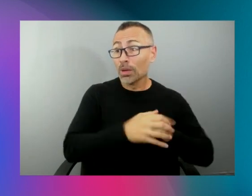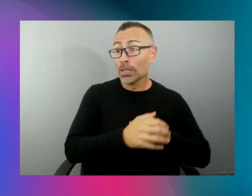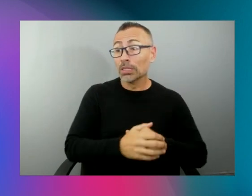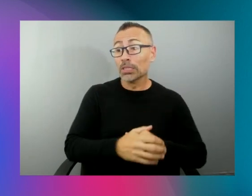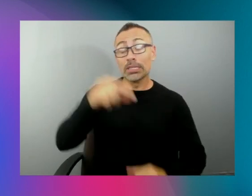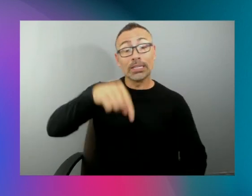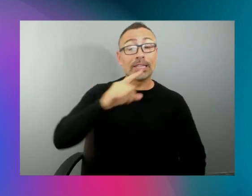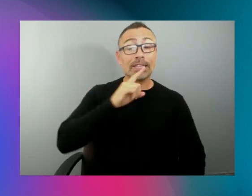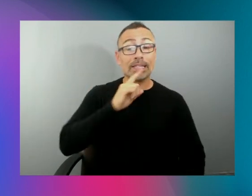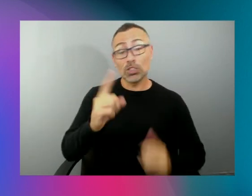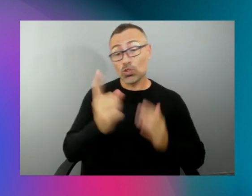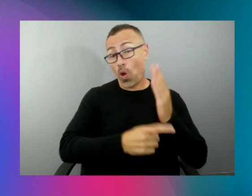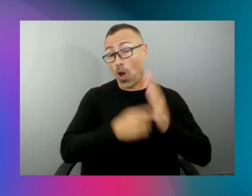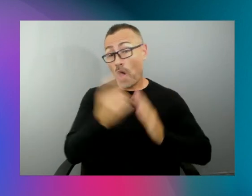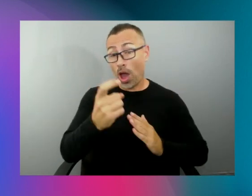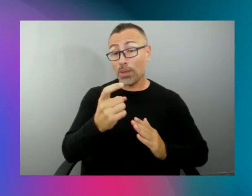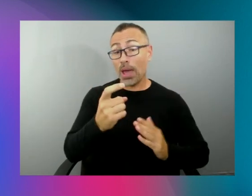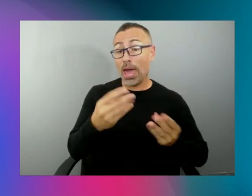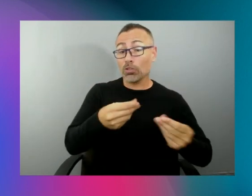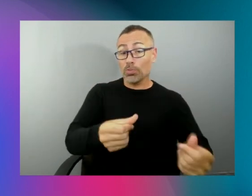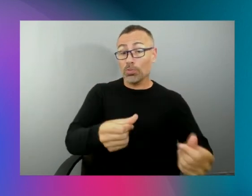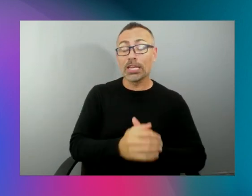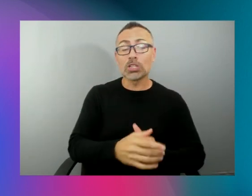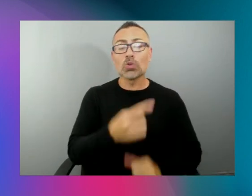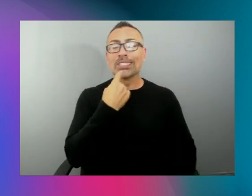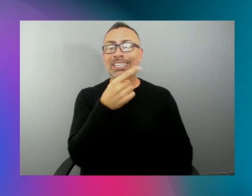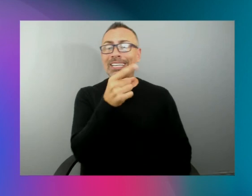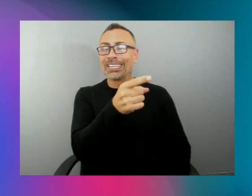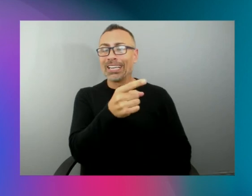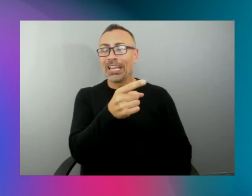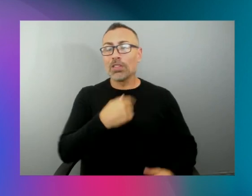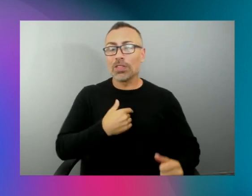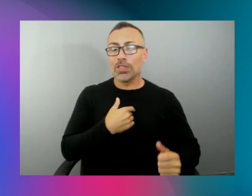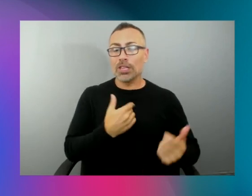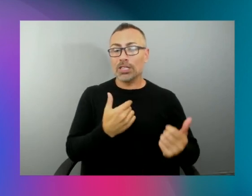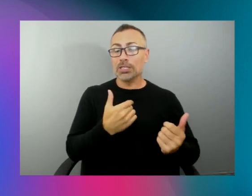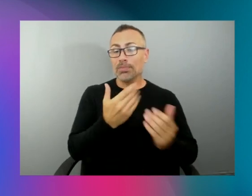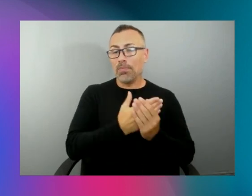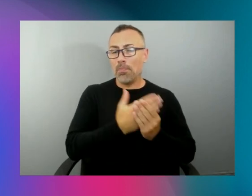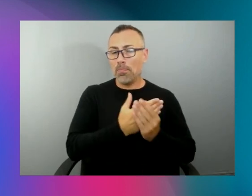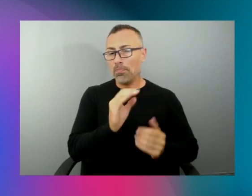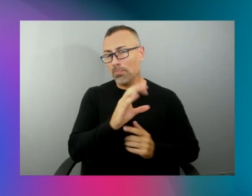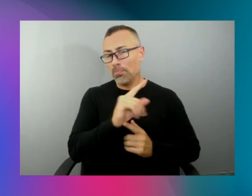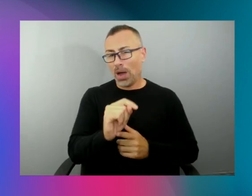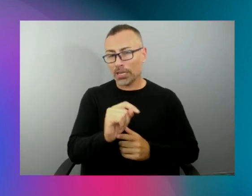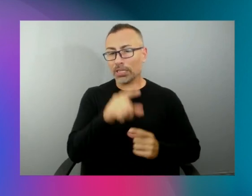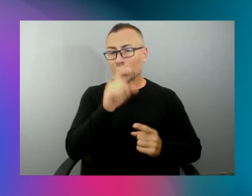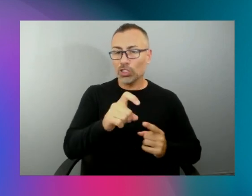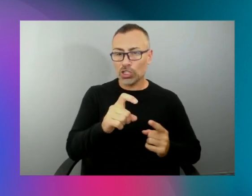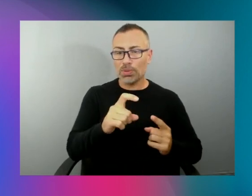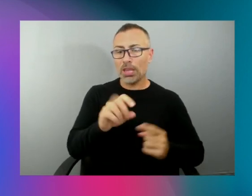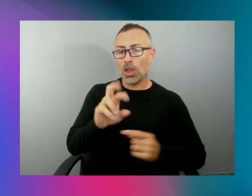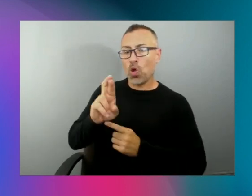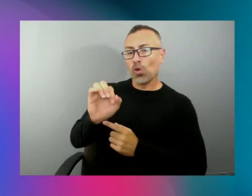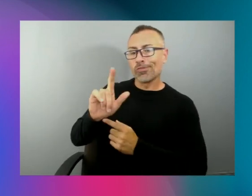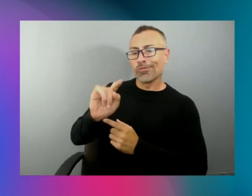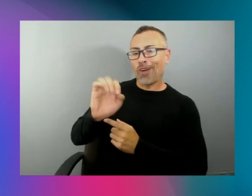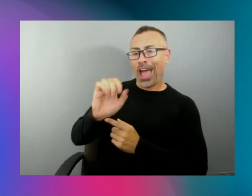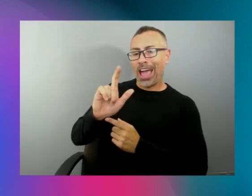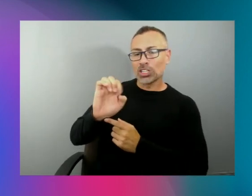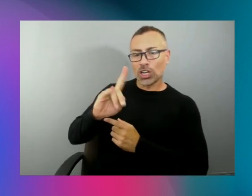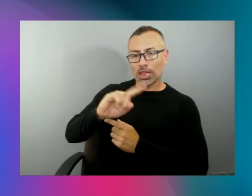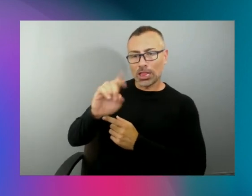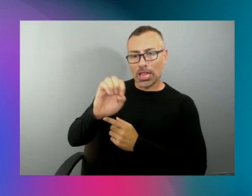remediation. We are saying that this bucket has to be versioned as well. When we created no versioning, no encryption, it did everything